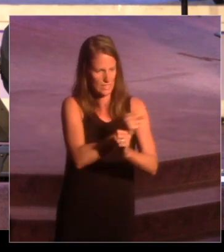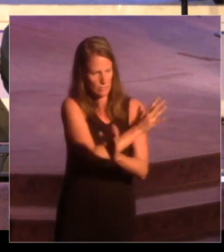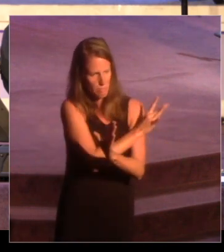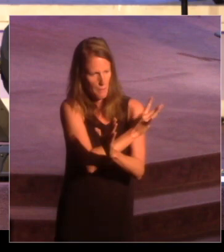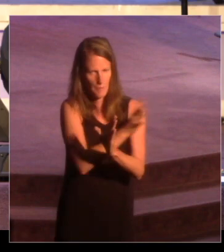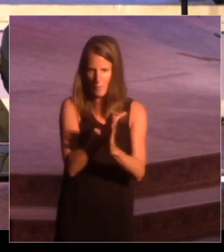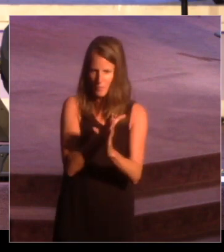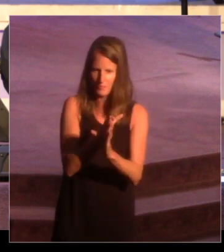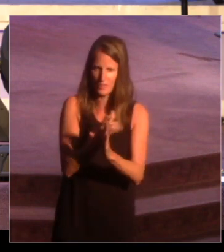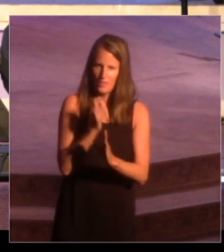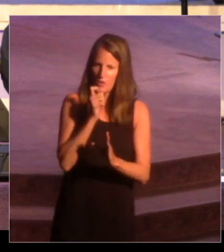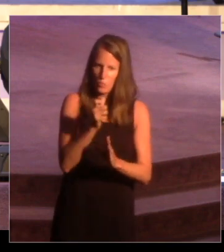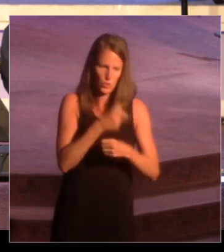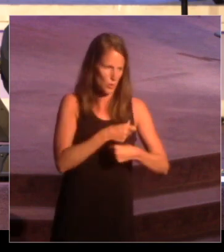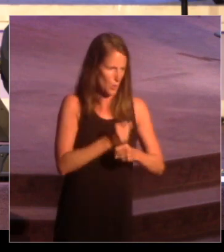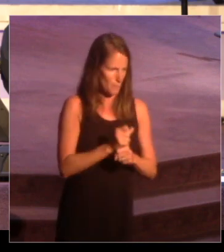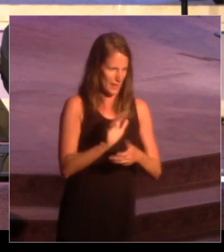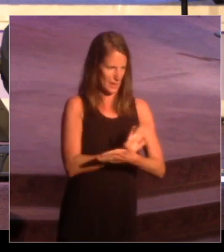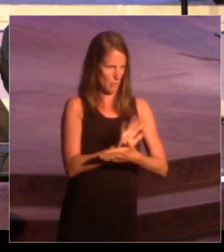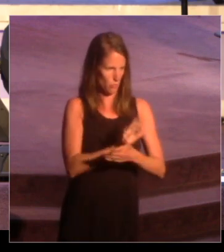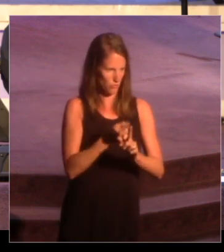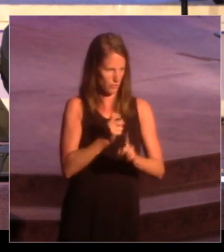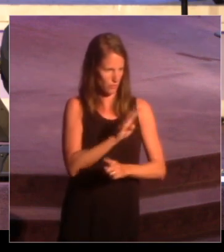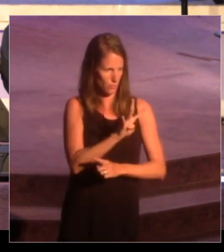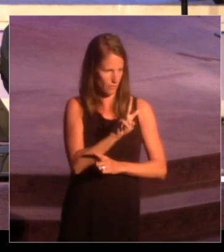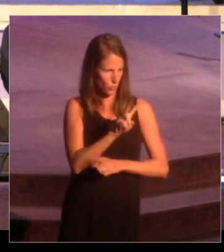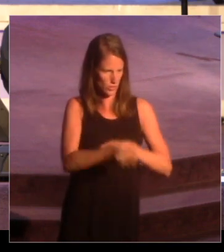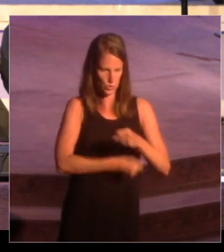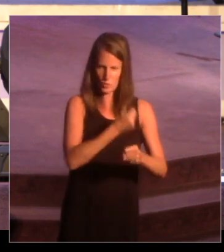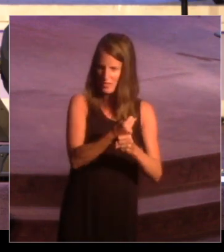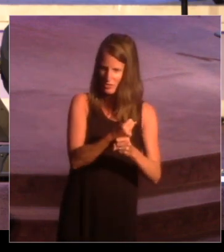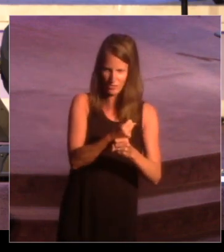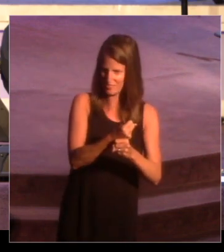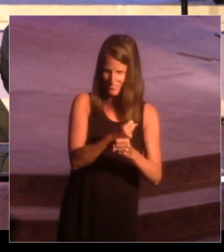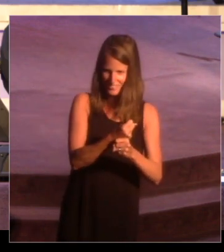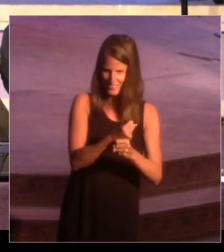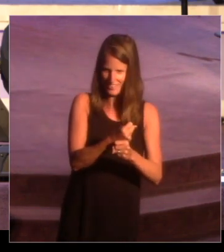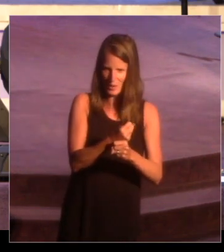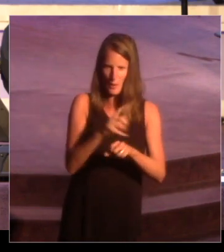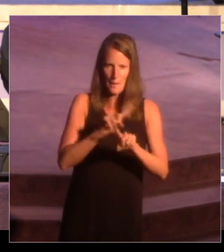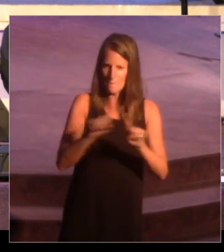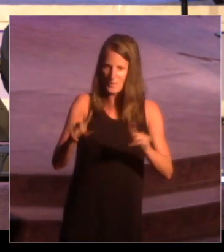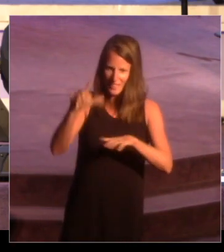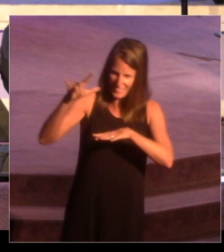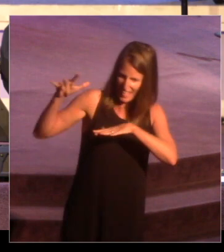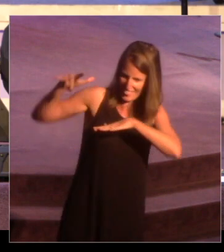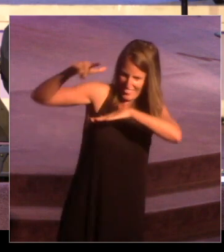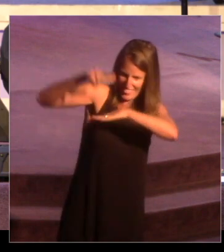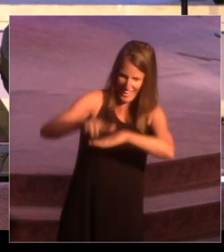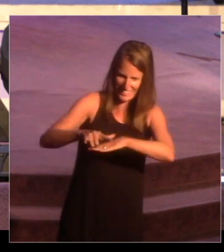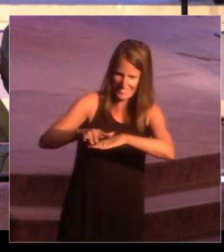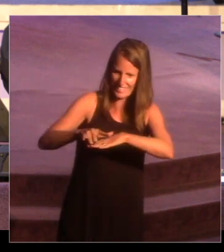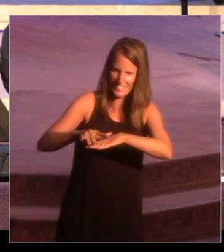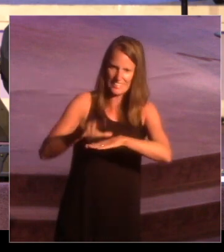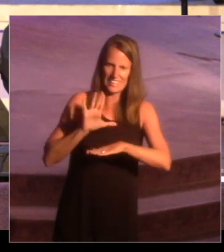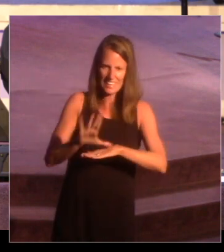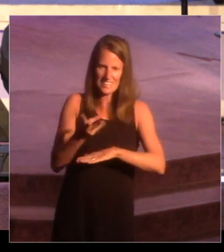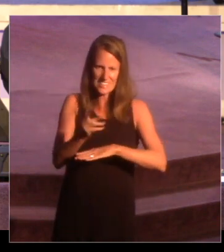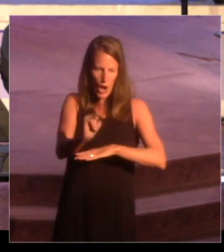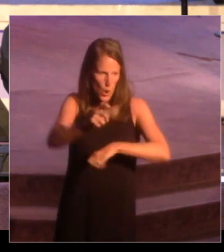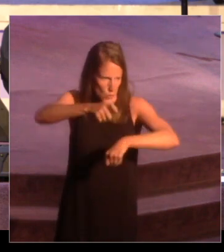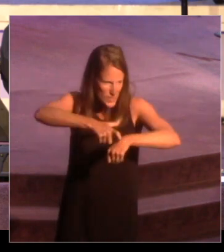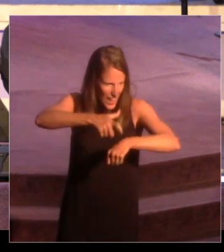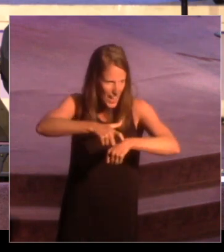a movie on the 42 years. But you couldn't have the movie or the landing unless he had put the time in. That